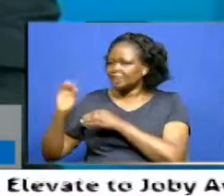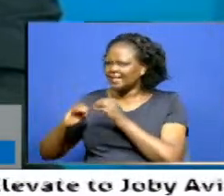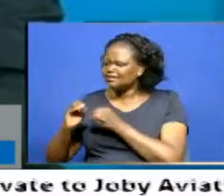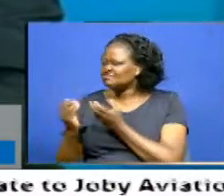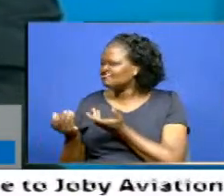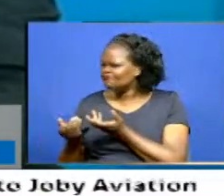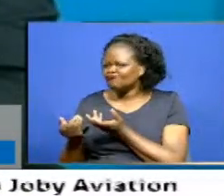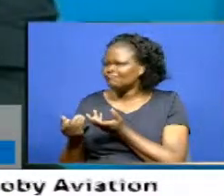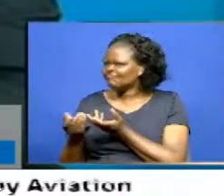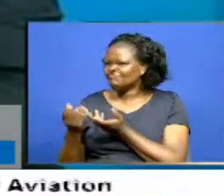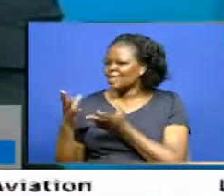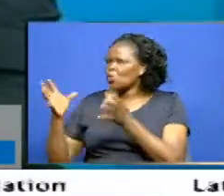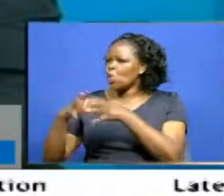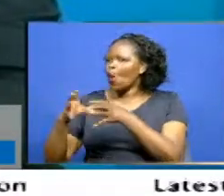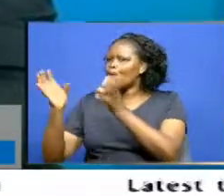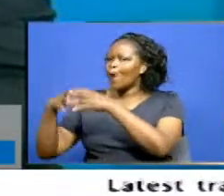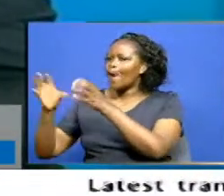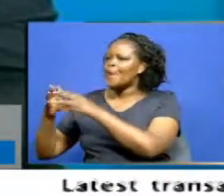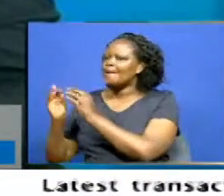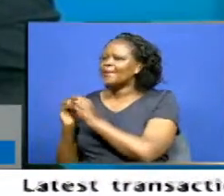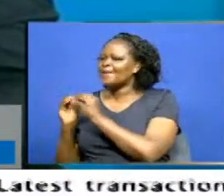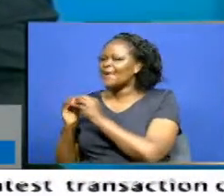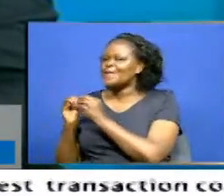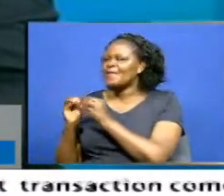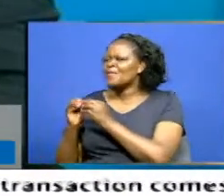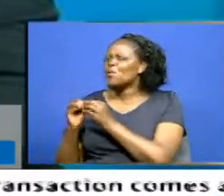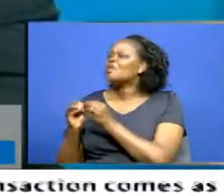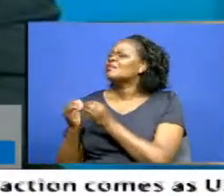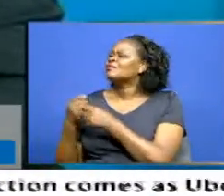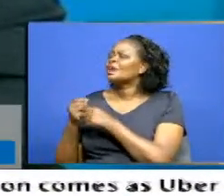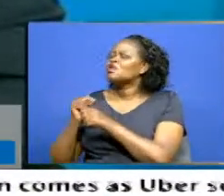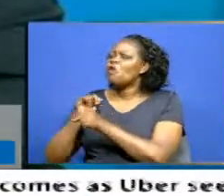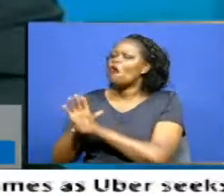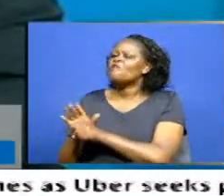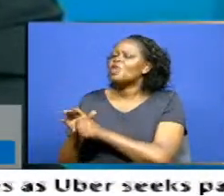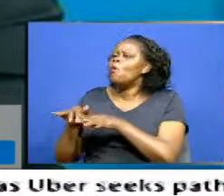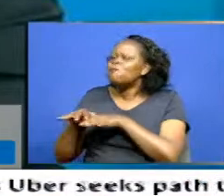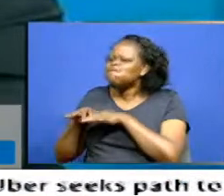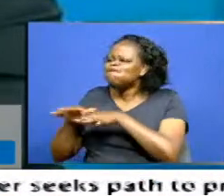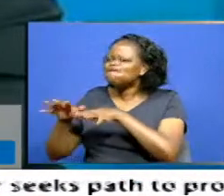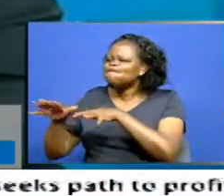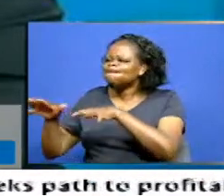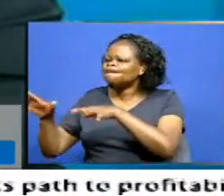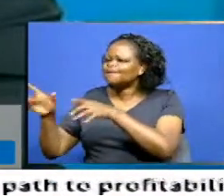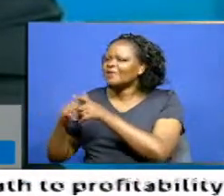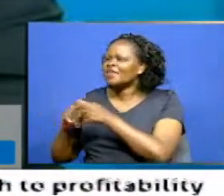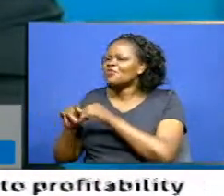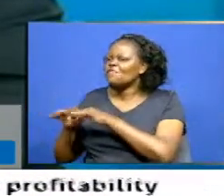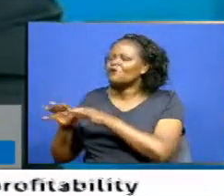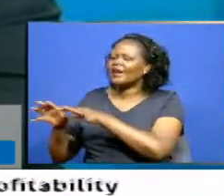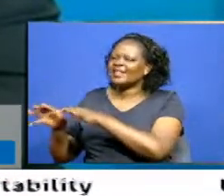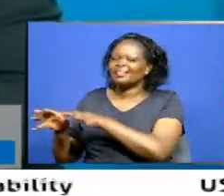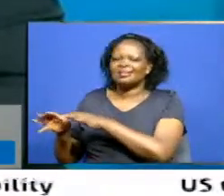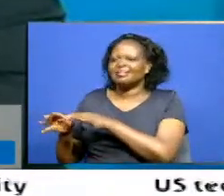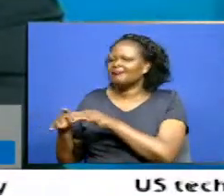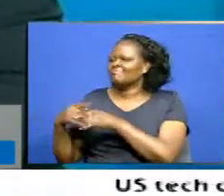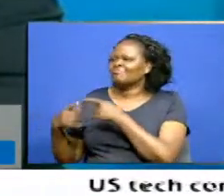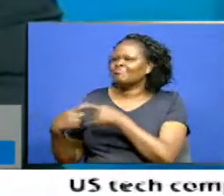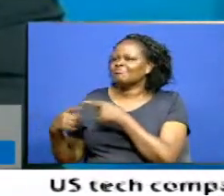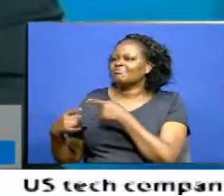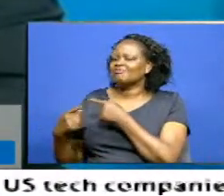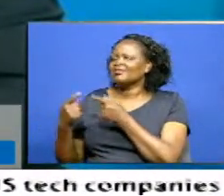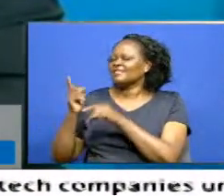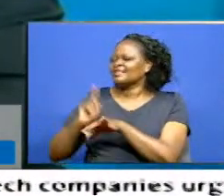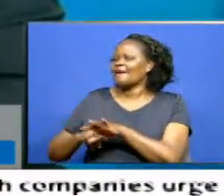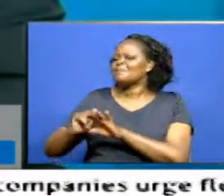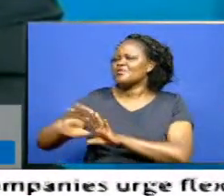these groupings and meetings, they are going to increase transmissions, and we are going to see the COVID-19 cases continue. This is the time not to